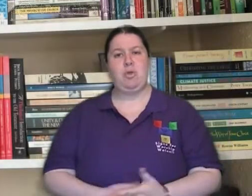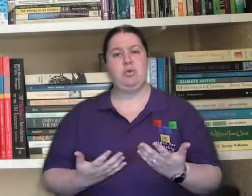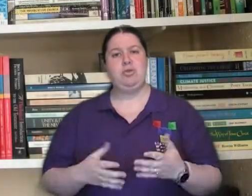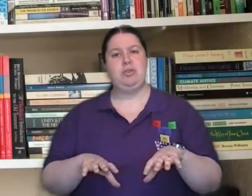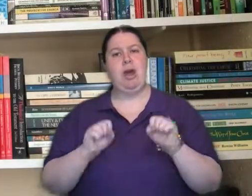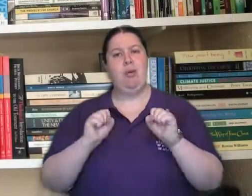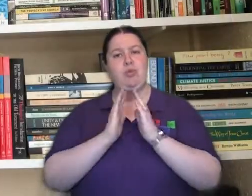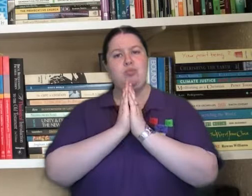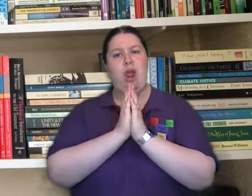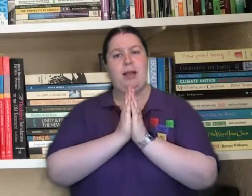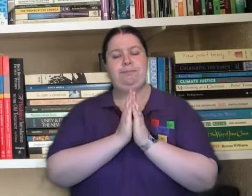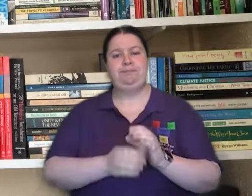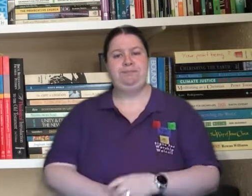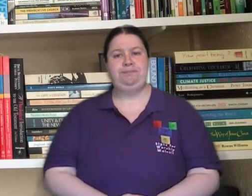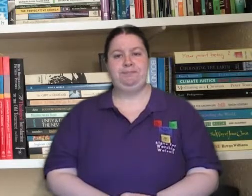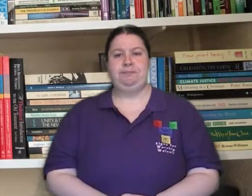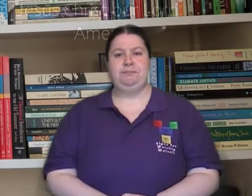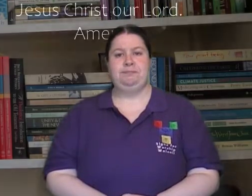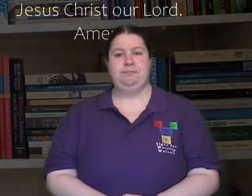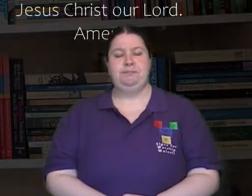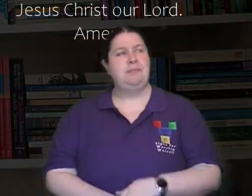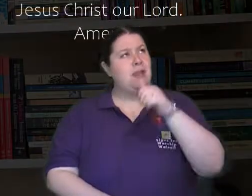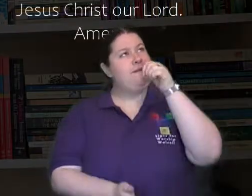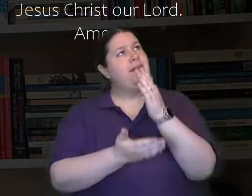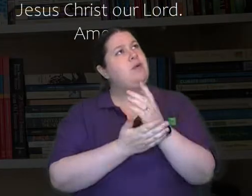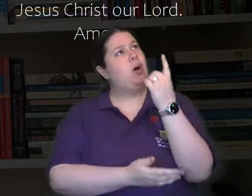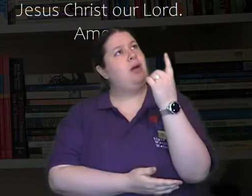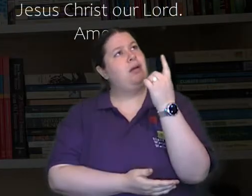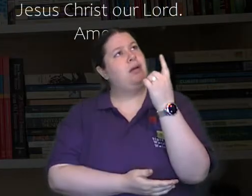church. Let's begin our worship with a prayer.